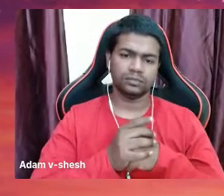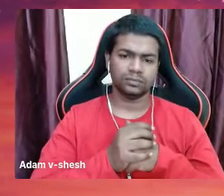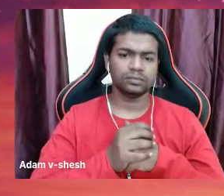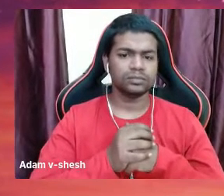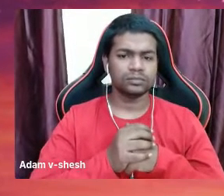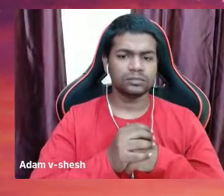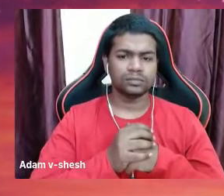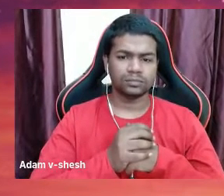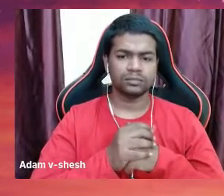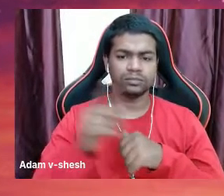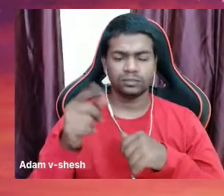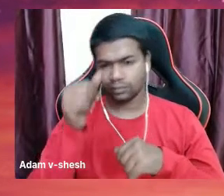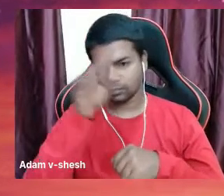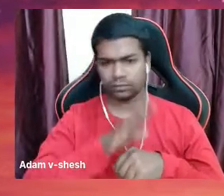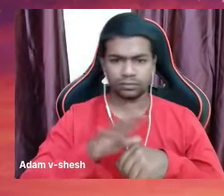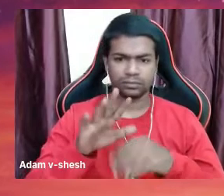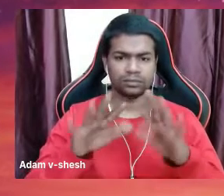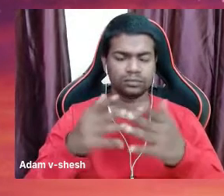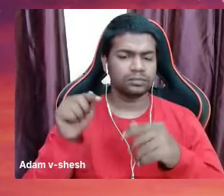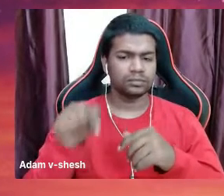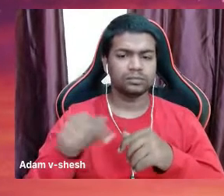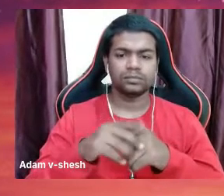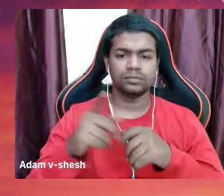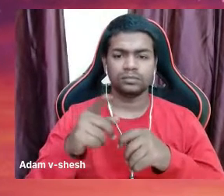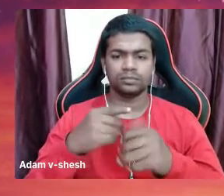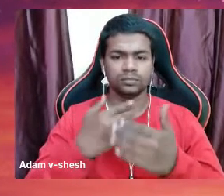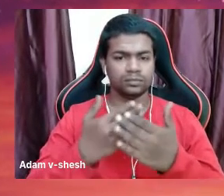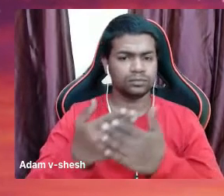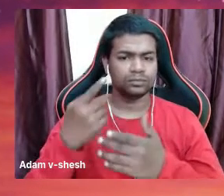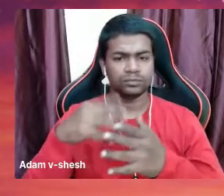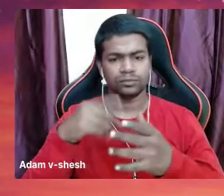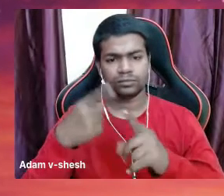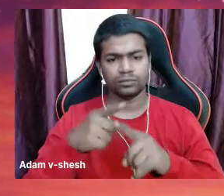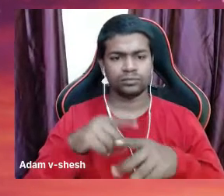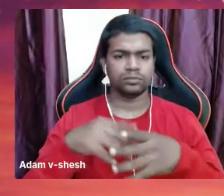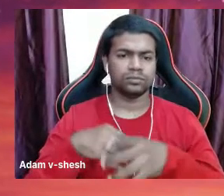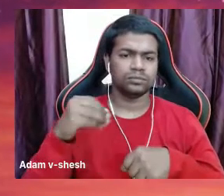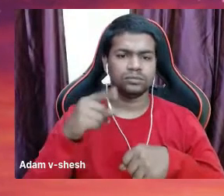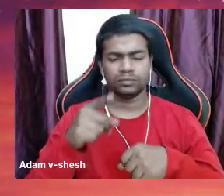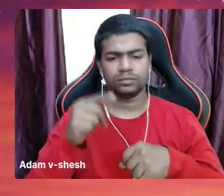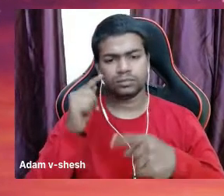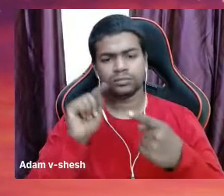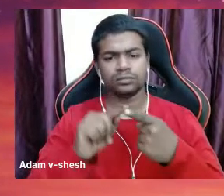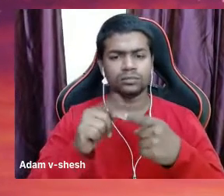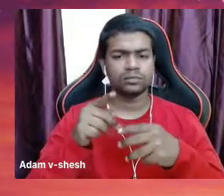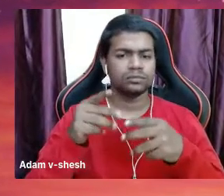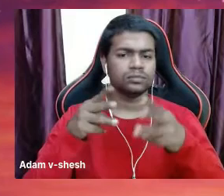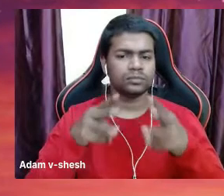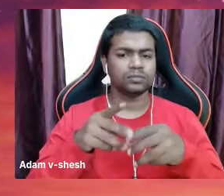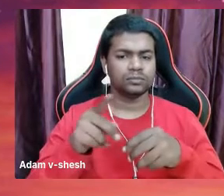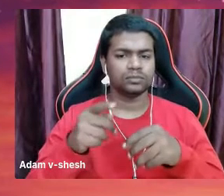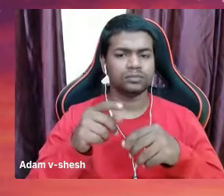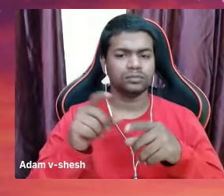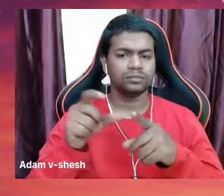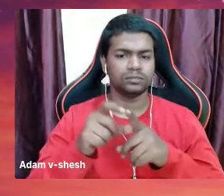is currently underway in India, and not just, you know, participate from the outside? So what, in your view, are ways in which we can unlock